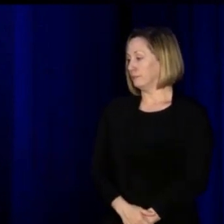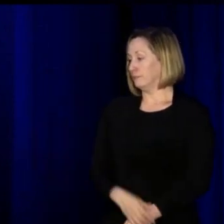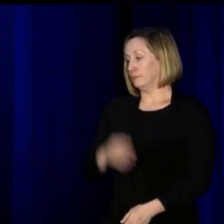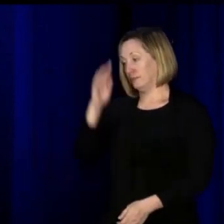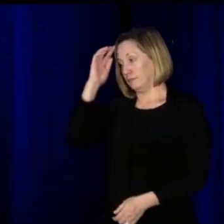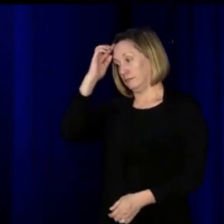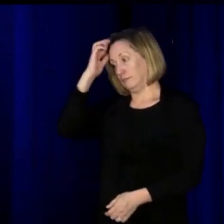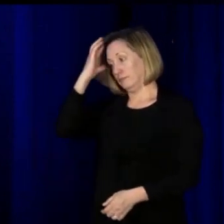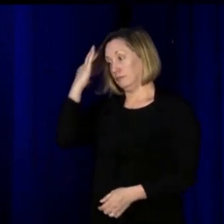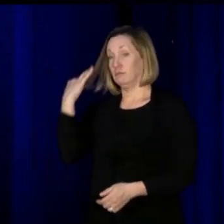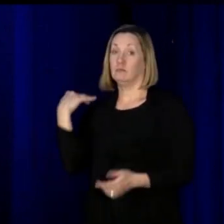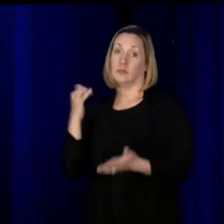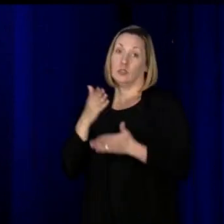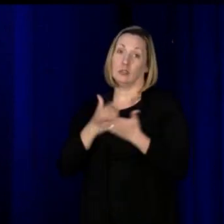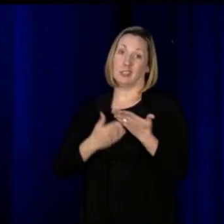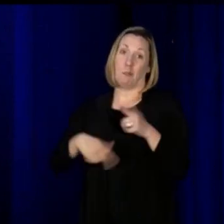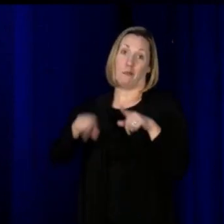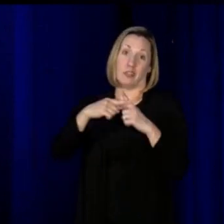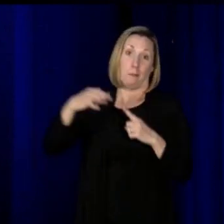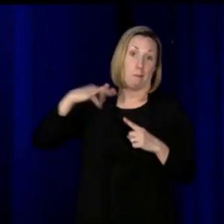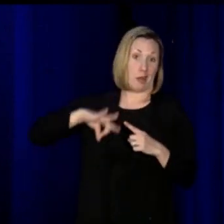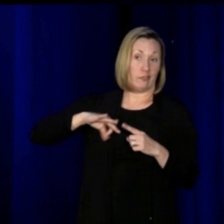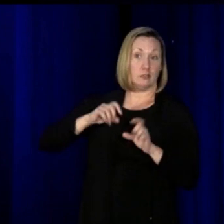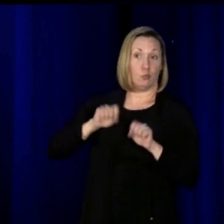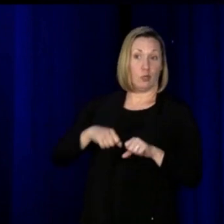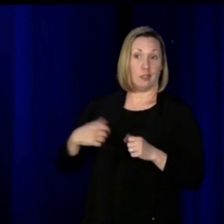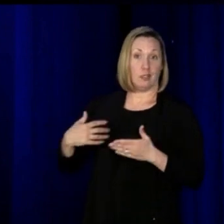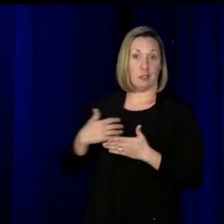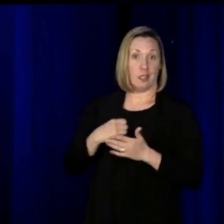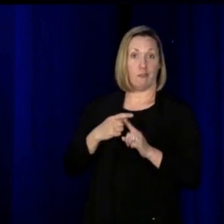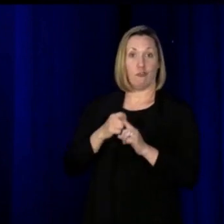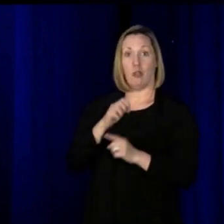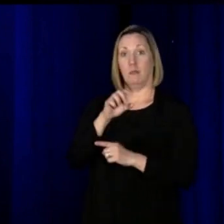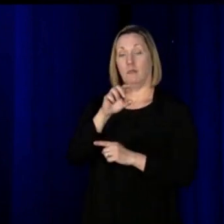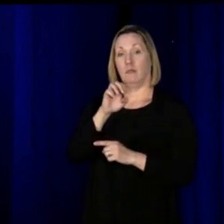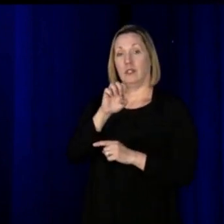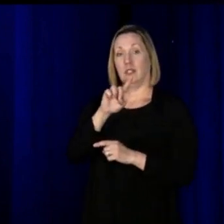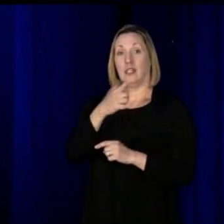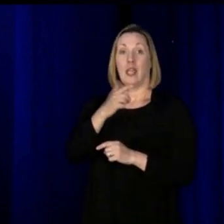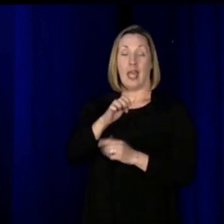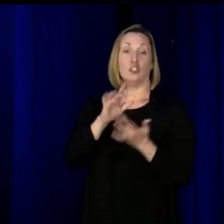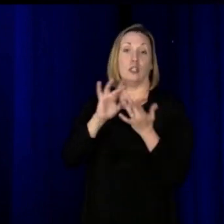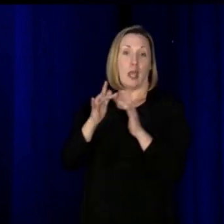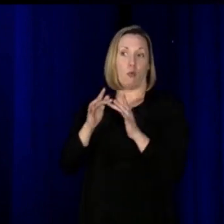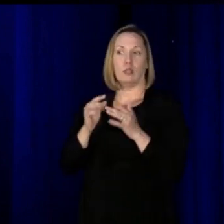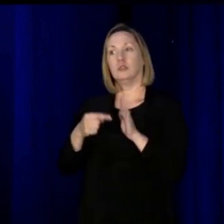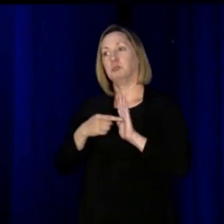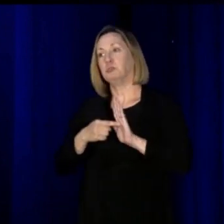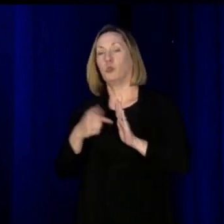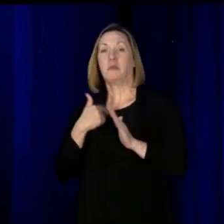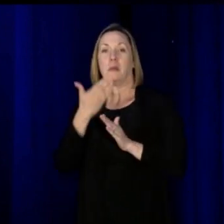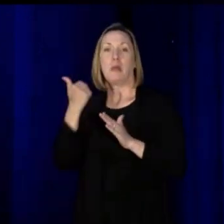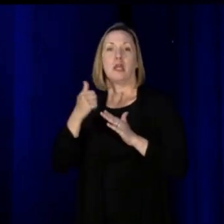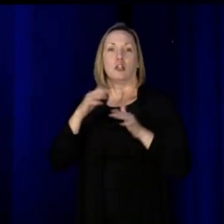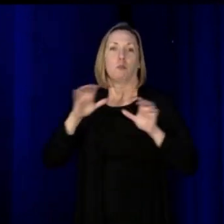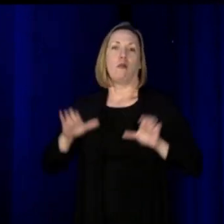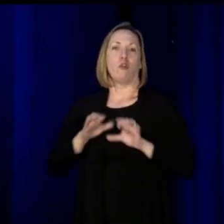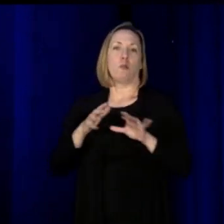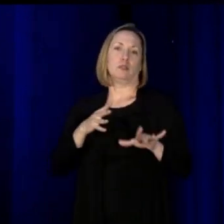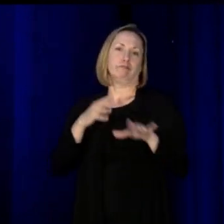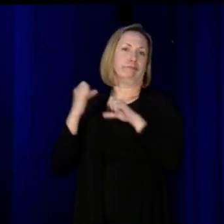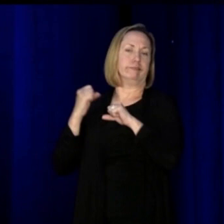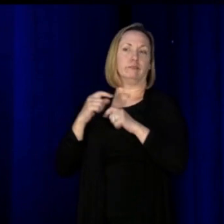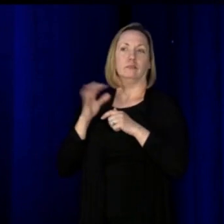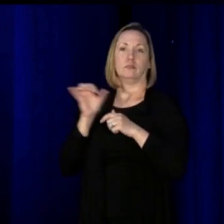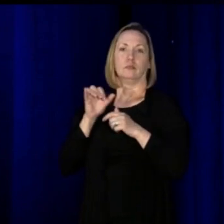What are some of the benefits that we can get from the edge network? Let's say we will have better performance as we